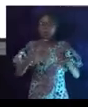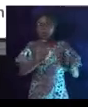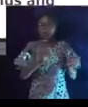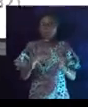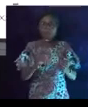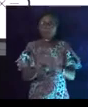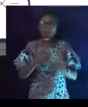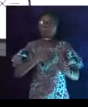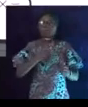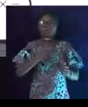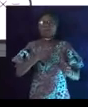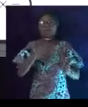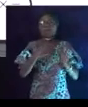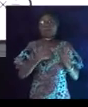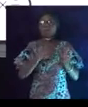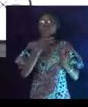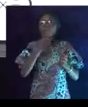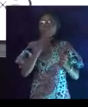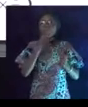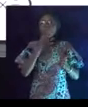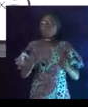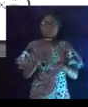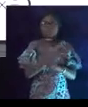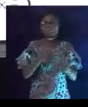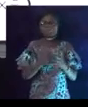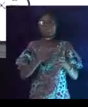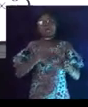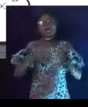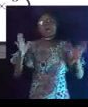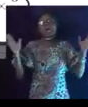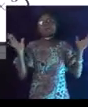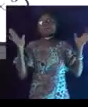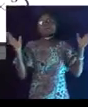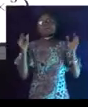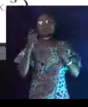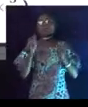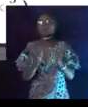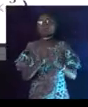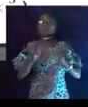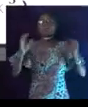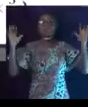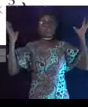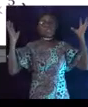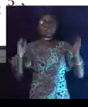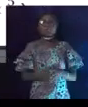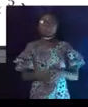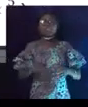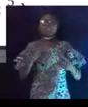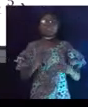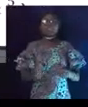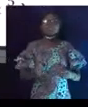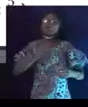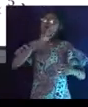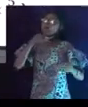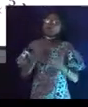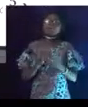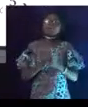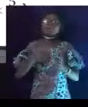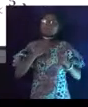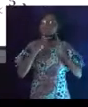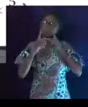doing yours. I get 4. Now, 4 times 5, or 4 degrees Celsius times 5, gives me 20 degrees